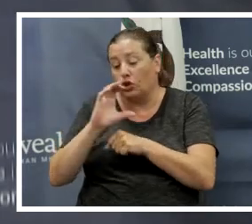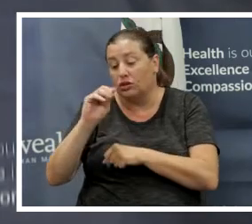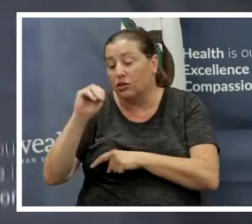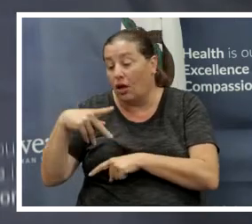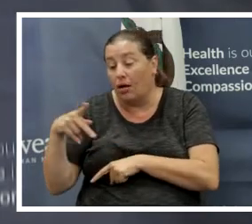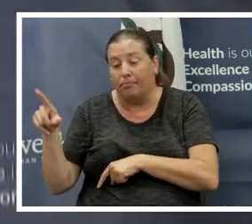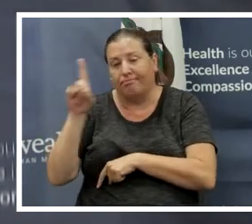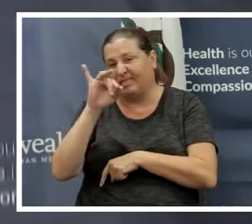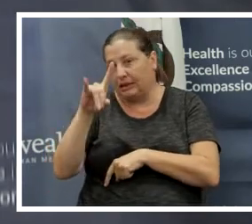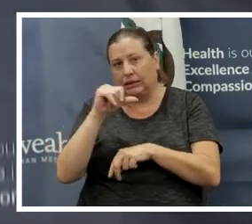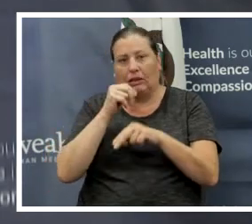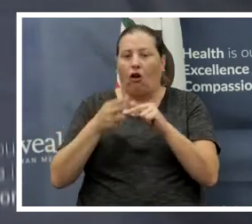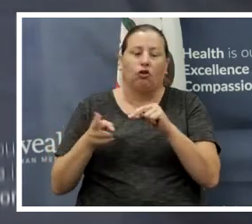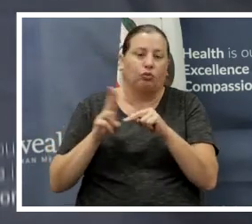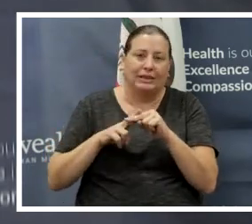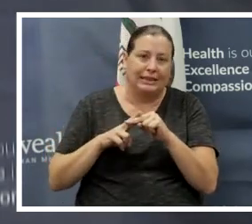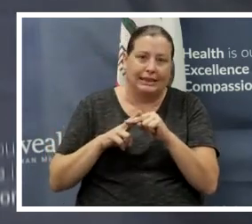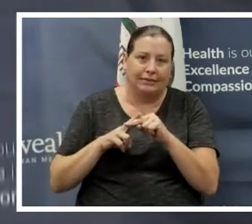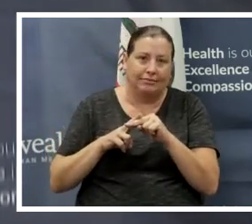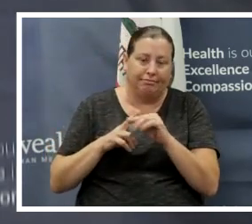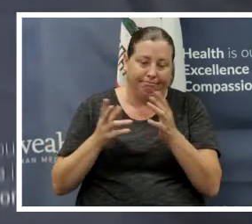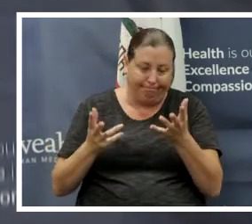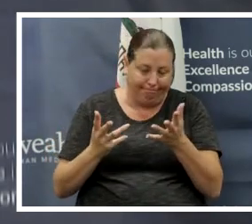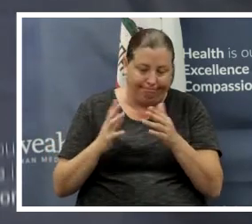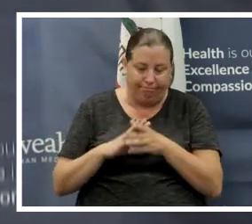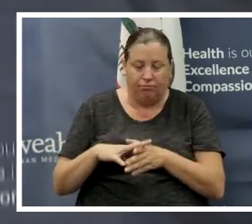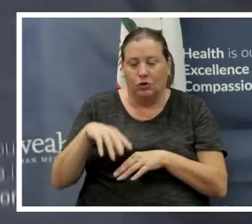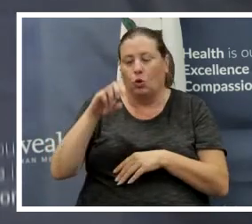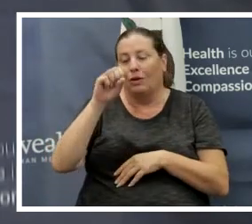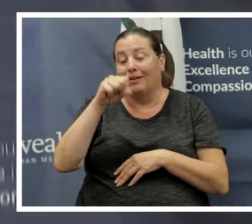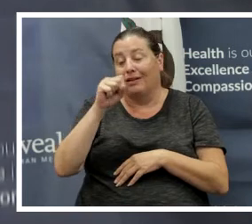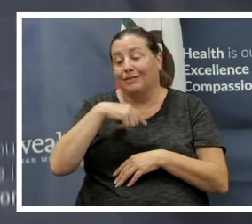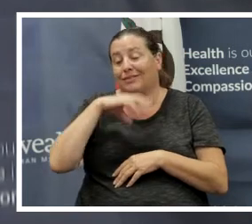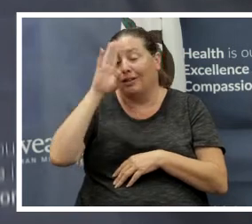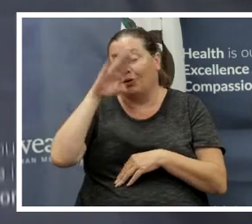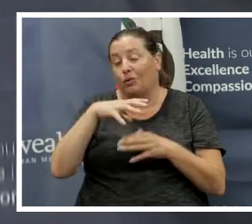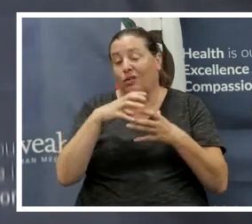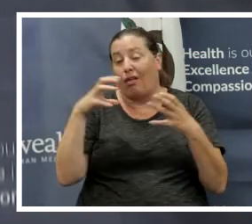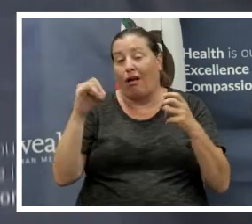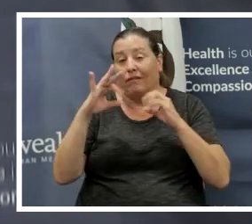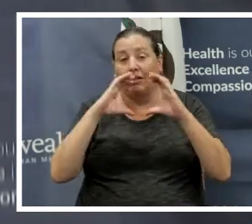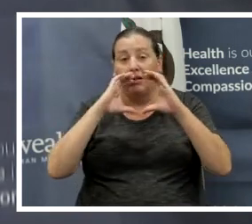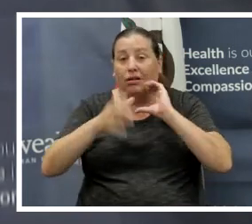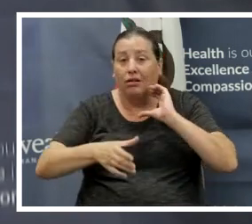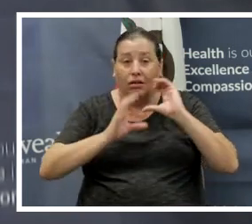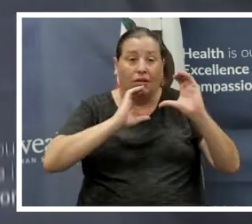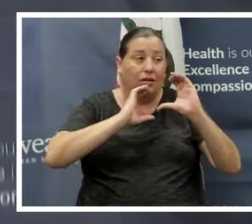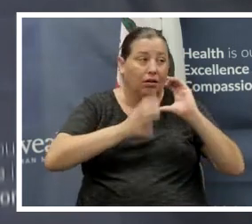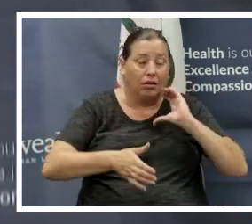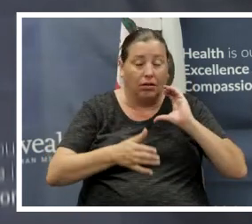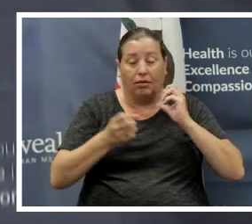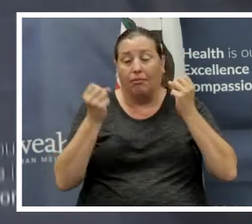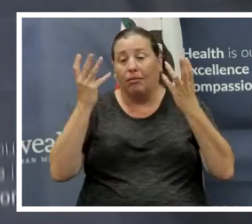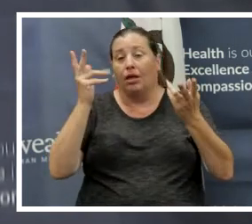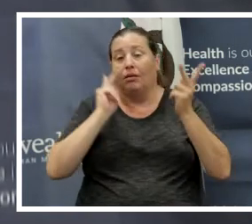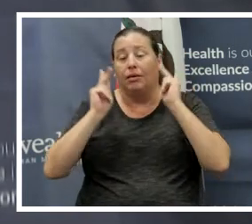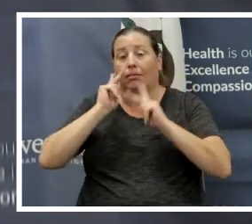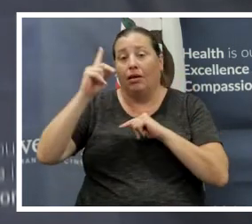So, yes, I know there's a lot of misinformation, and people think that hospitals